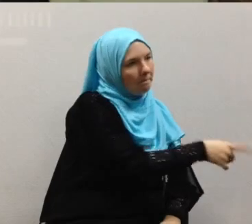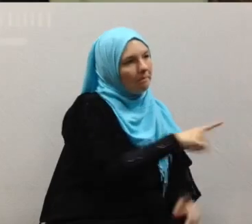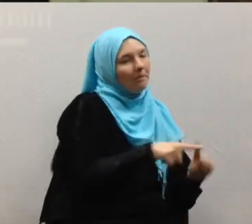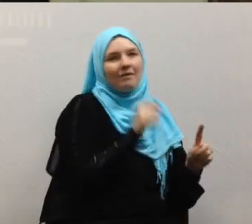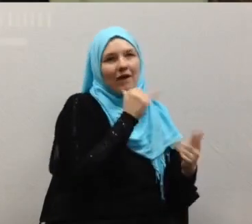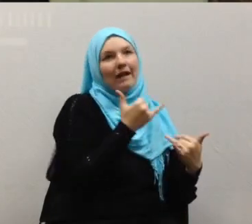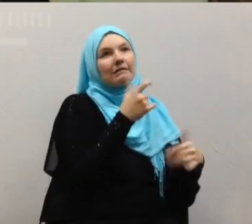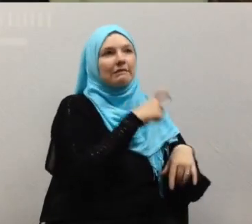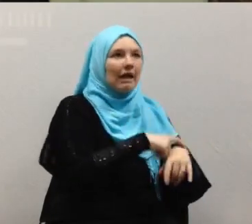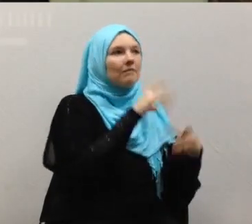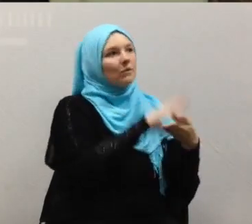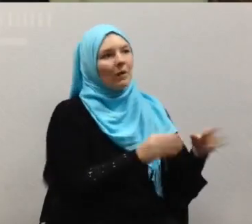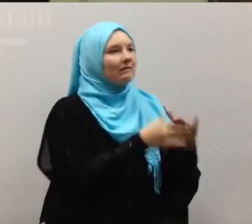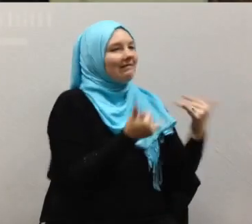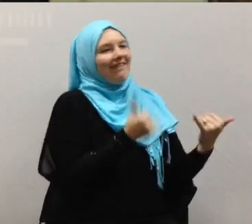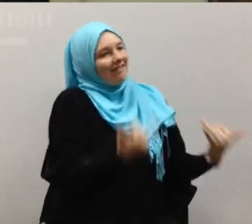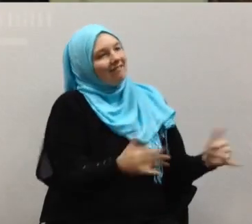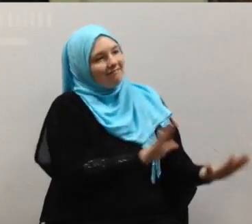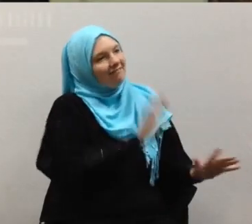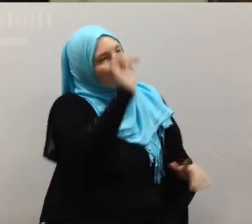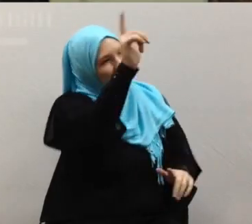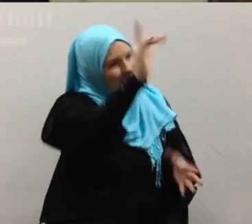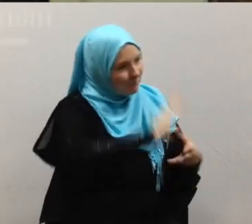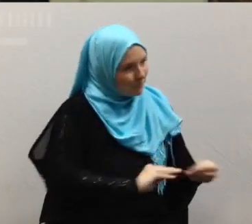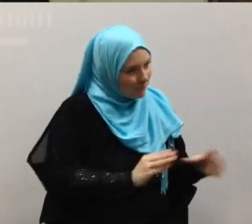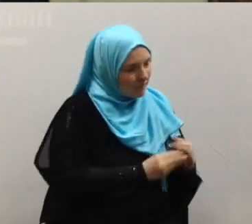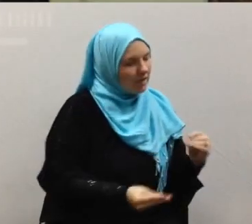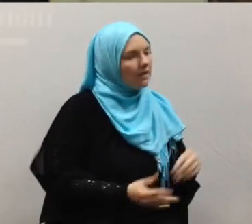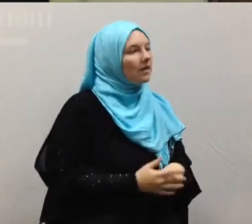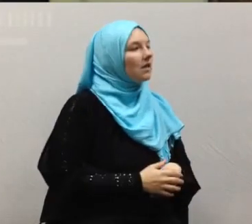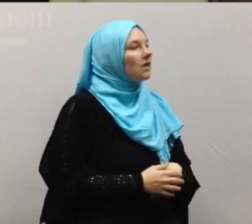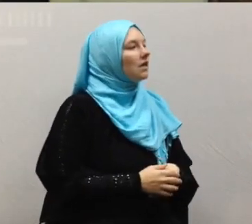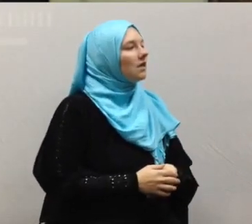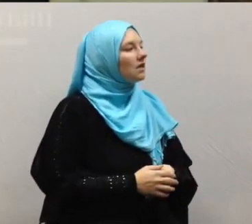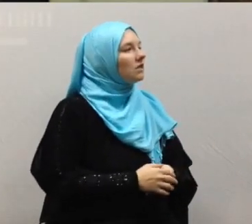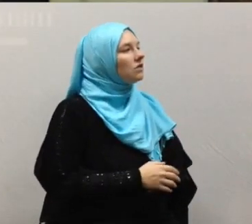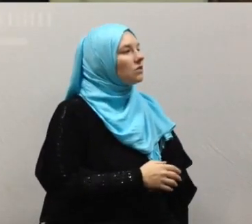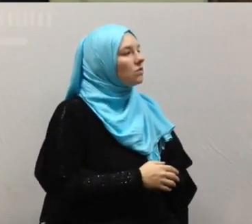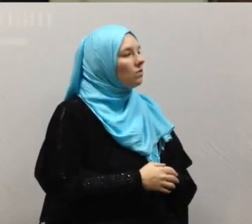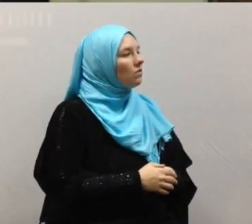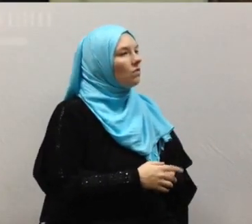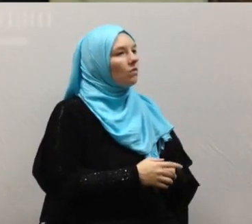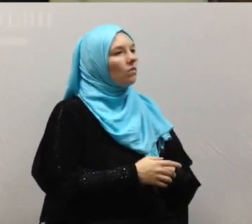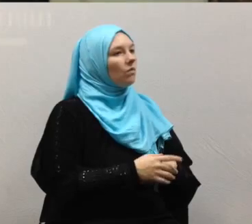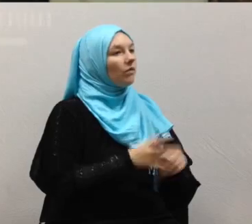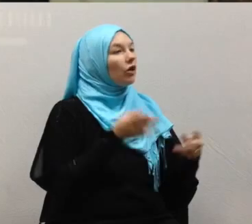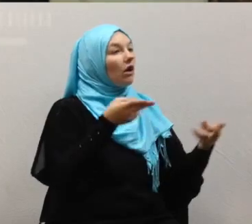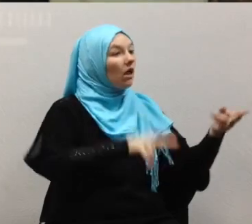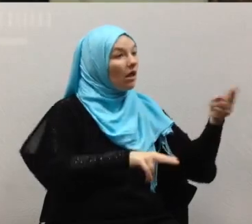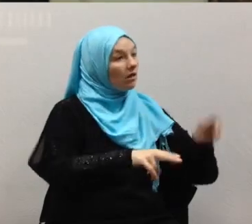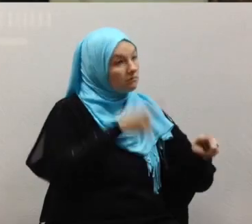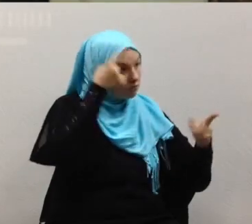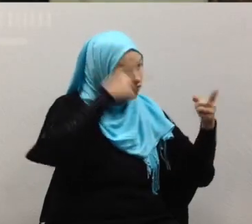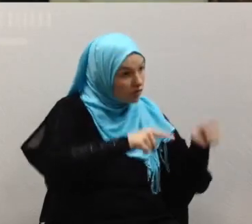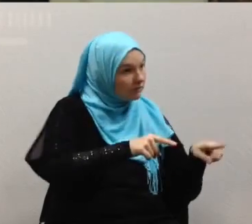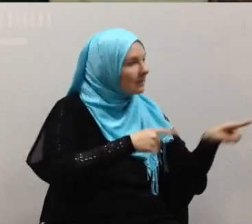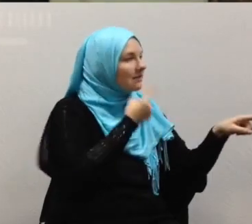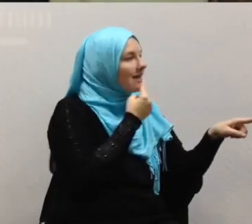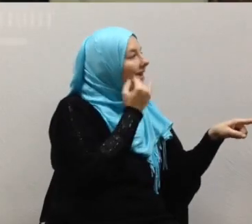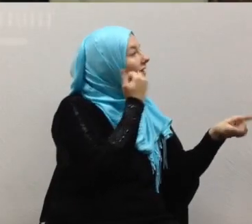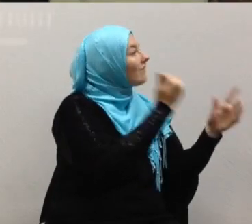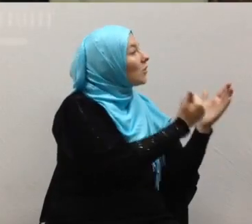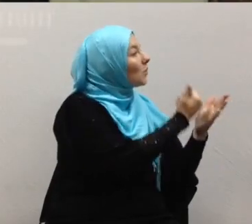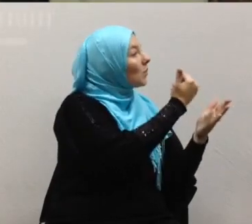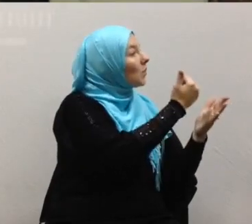And they were more deserving of it and worthy of it. Then Allah subhanahu wa ta'ala wants to recount His